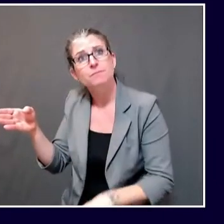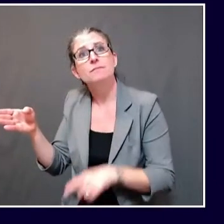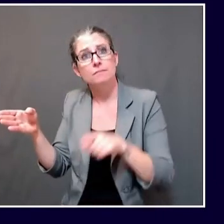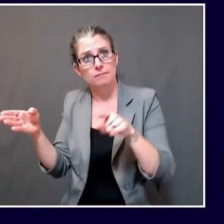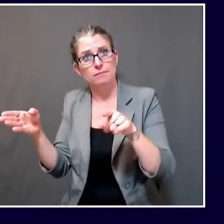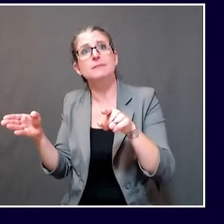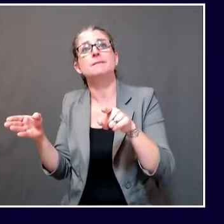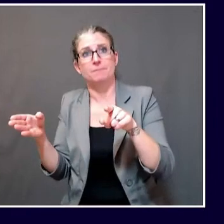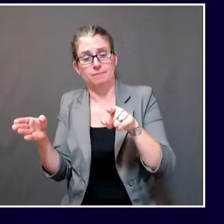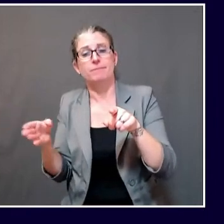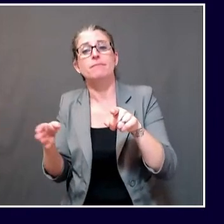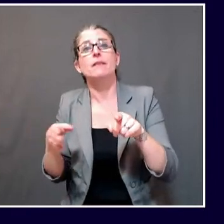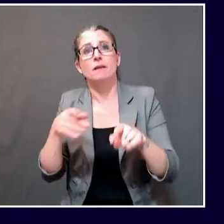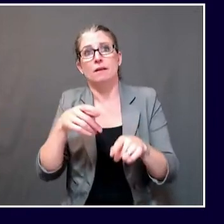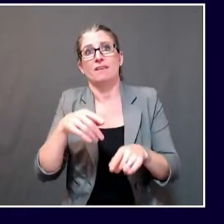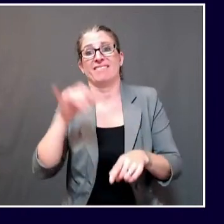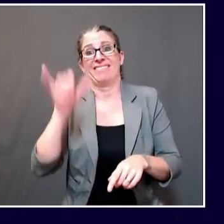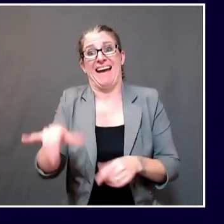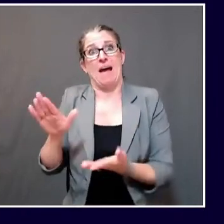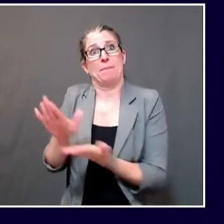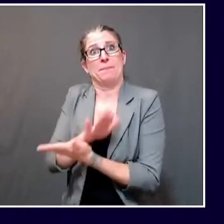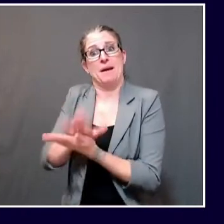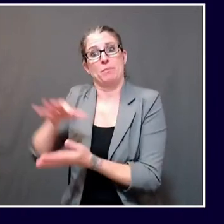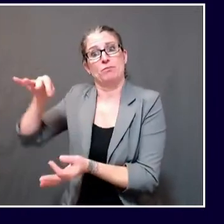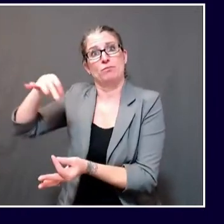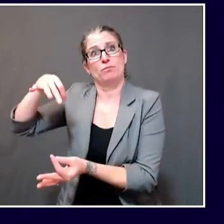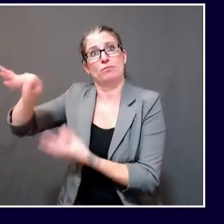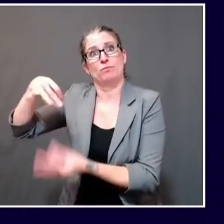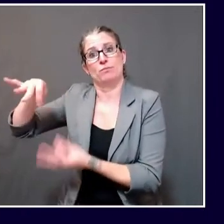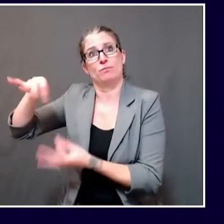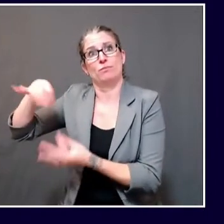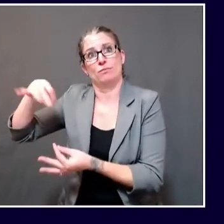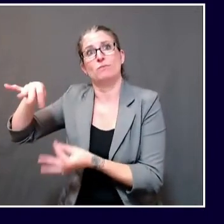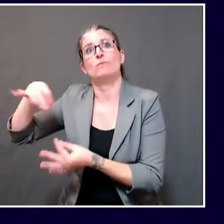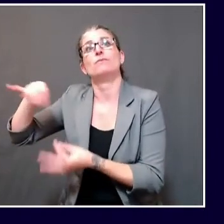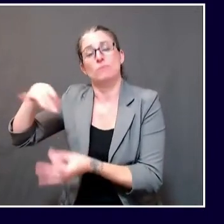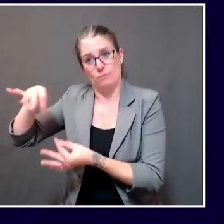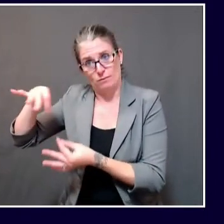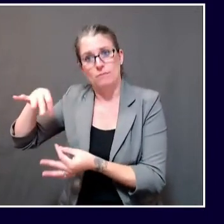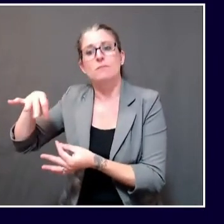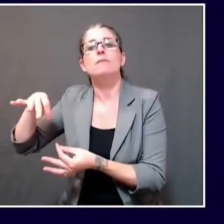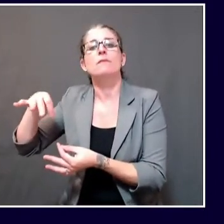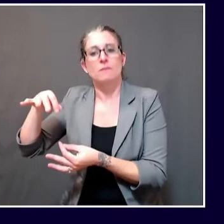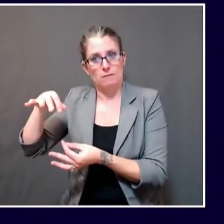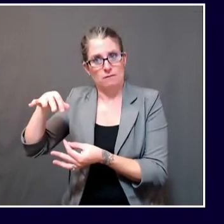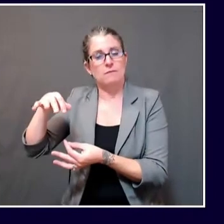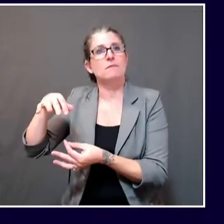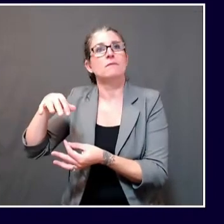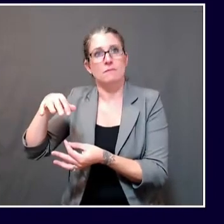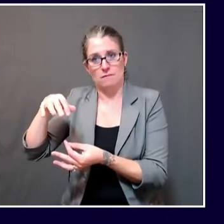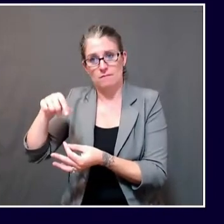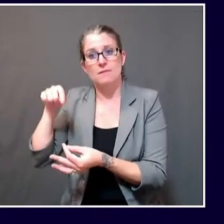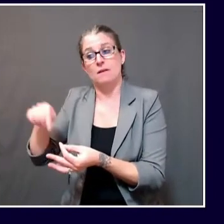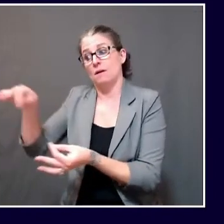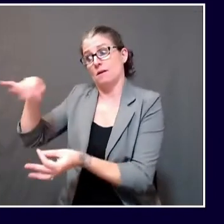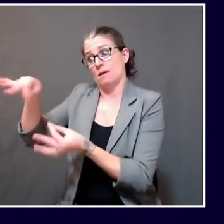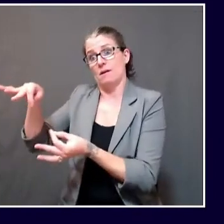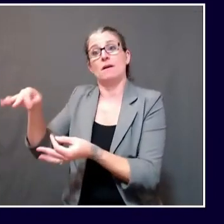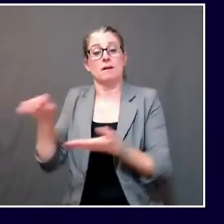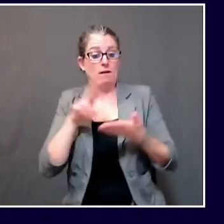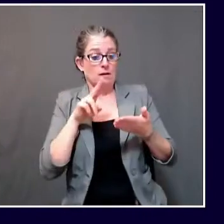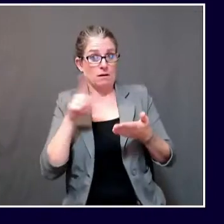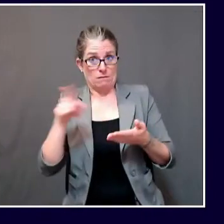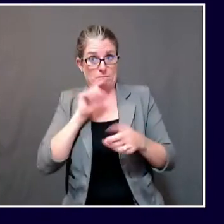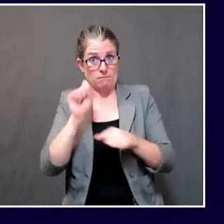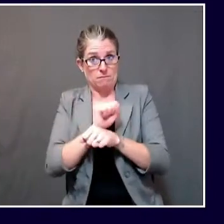If you're going to vote by absentee, make sure you ask for it as soon as possible and return it to your clerk as soon as you can to allow them to take advantage of